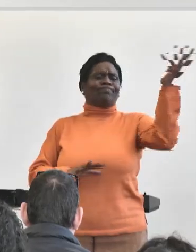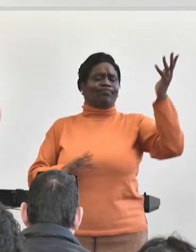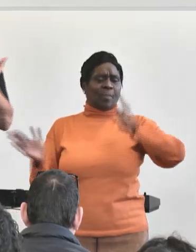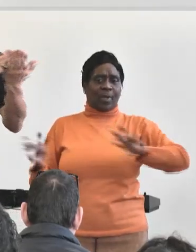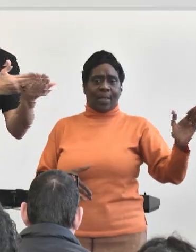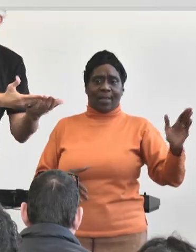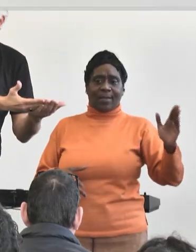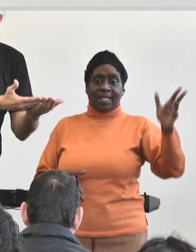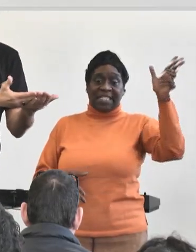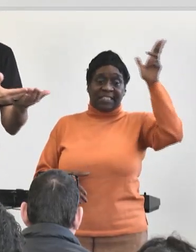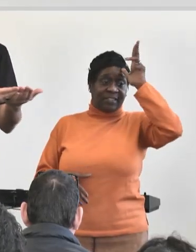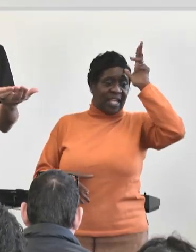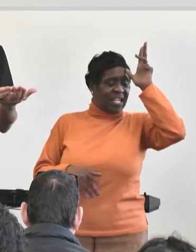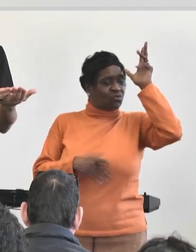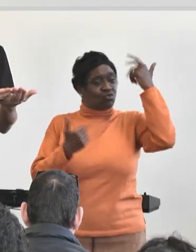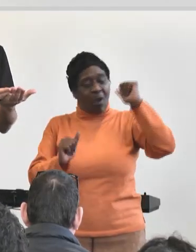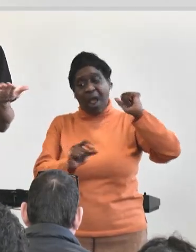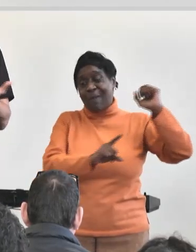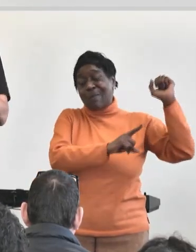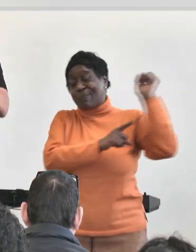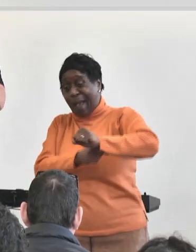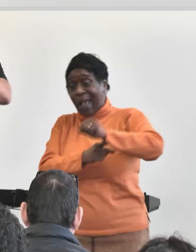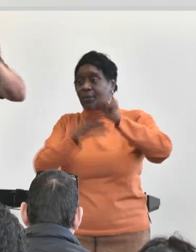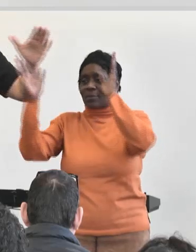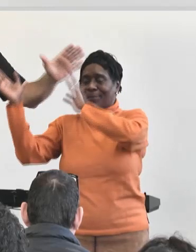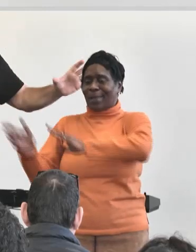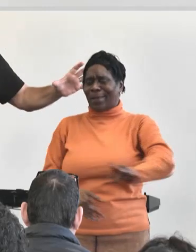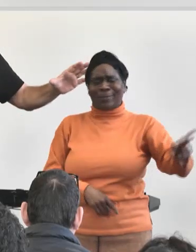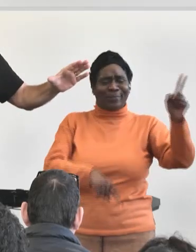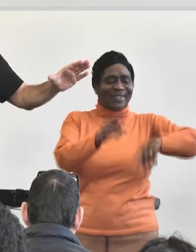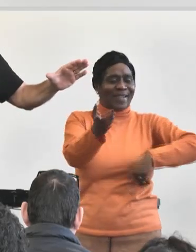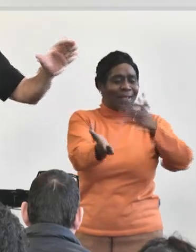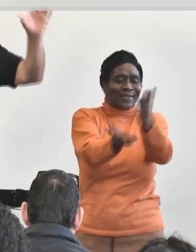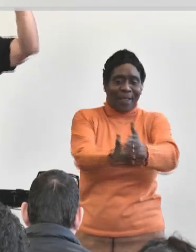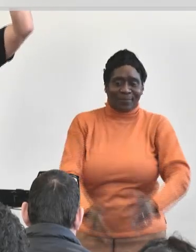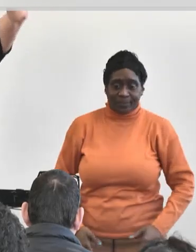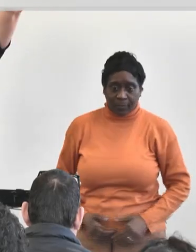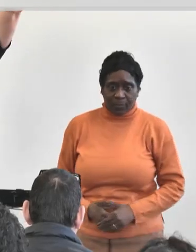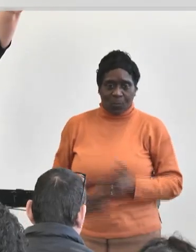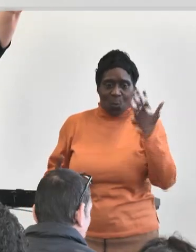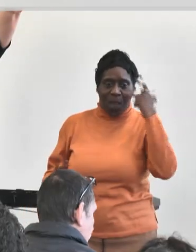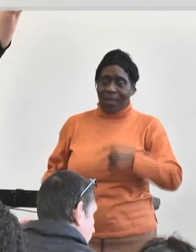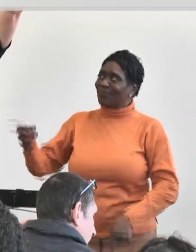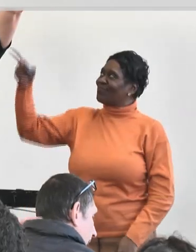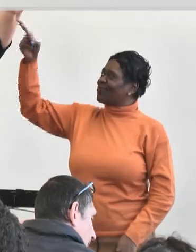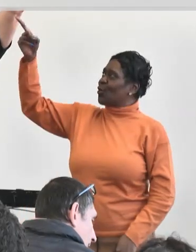And Satan fought your plan. But they didn't stop it. Because you're